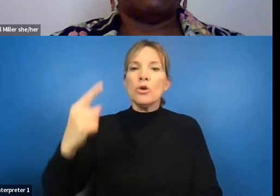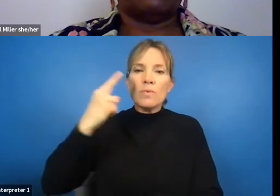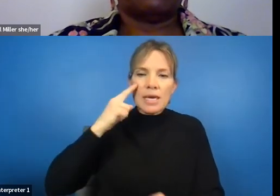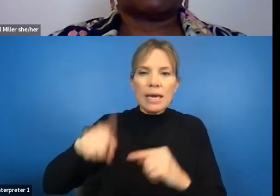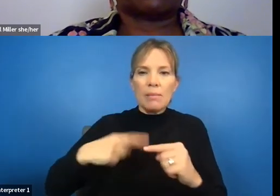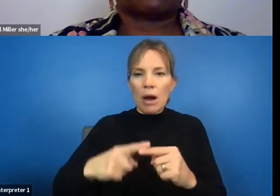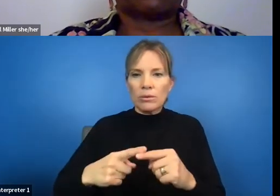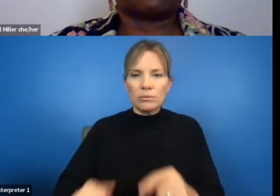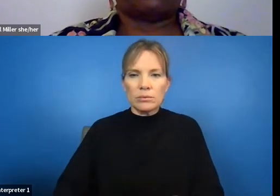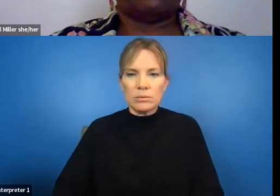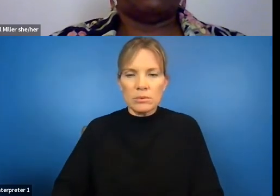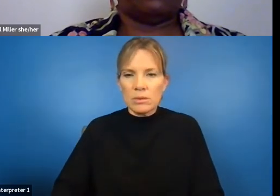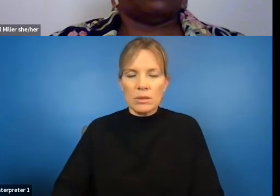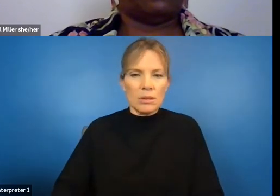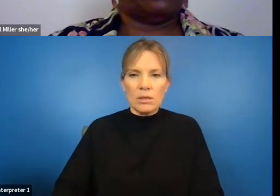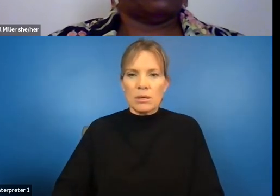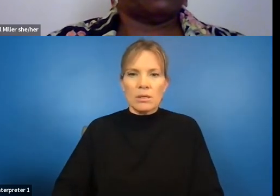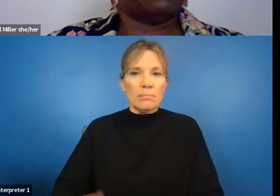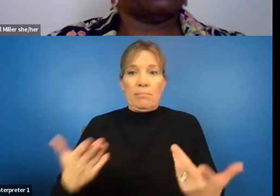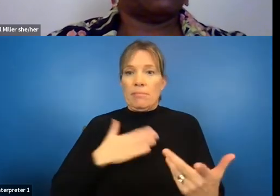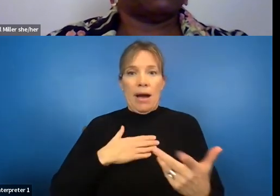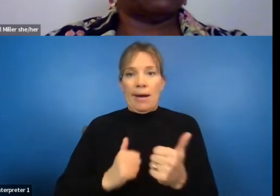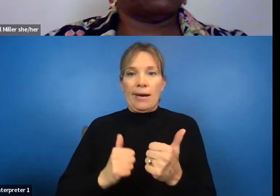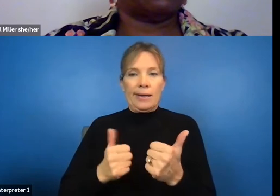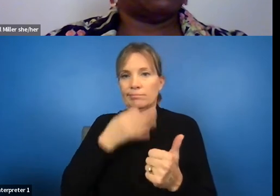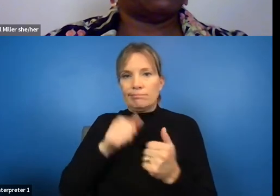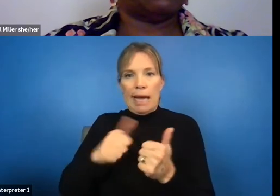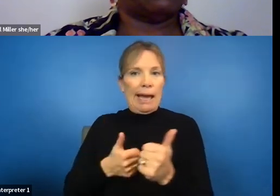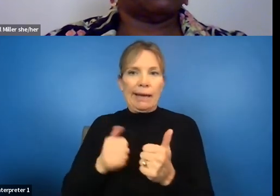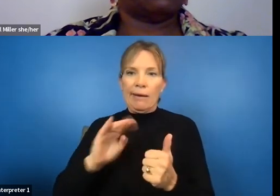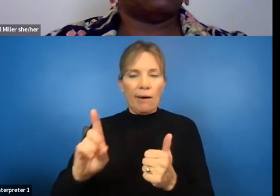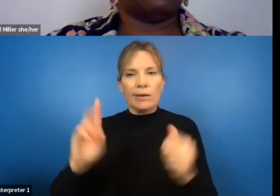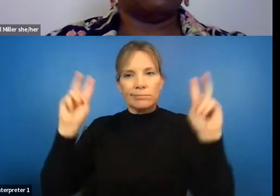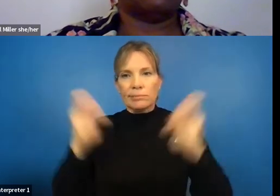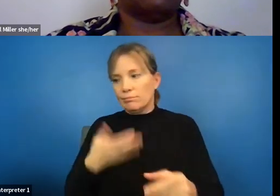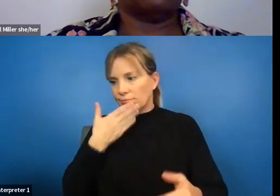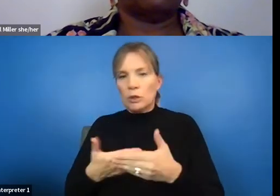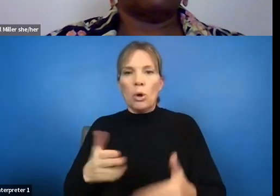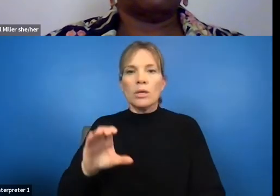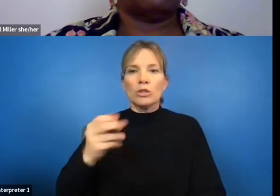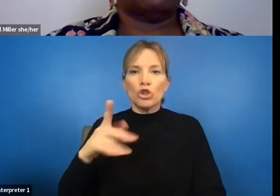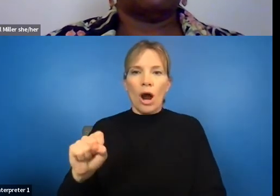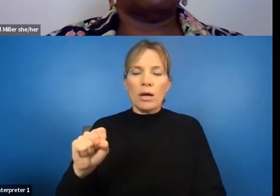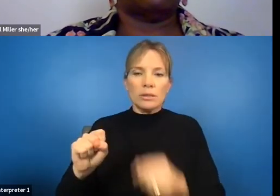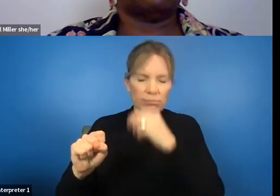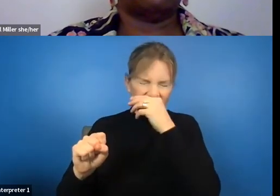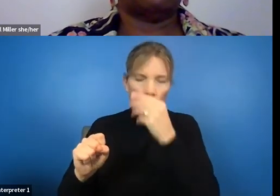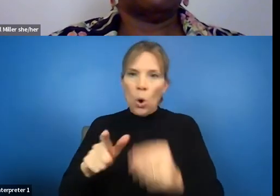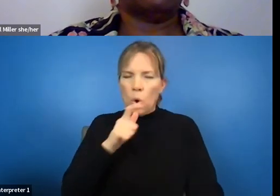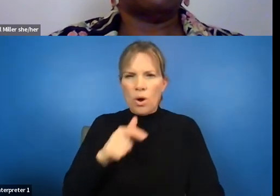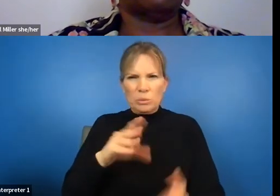about, here in my backyard, Charles Thomas, the student who got shot,